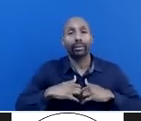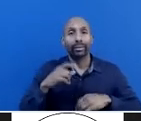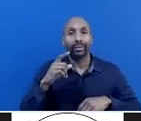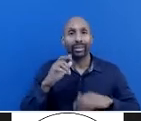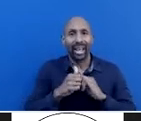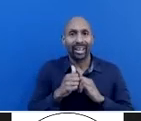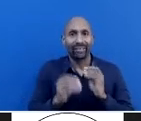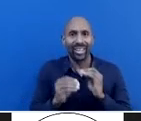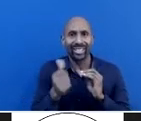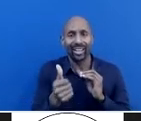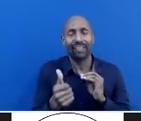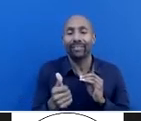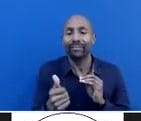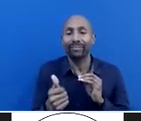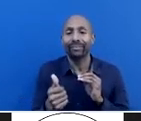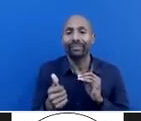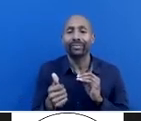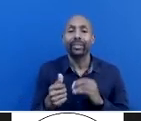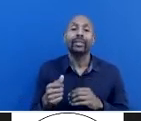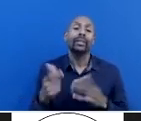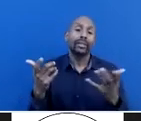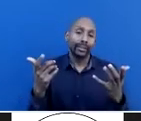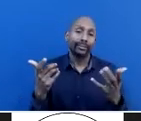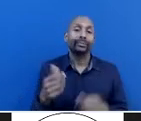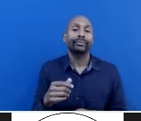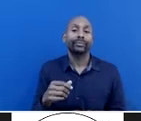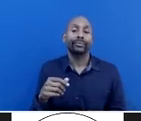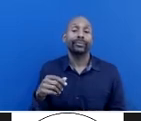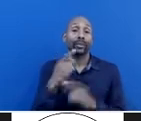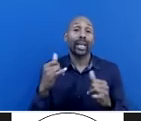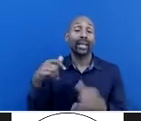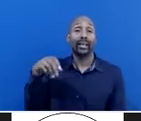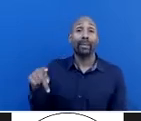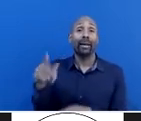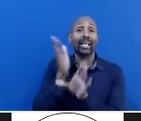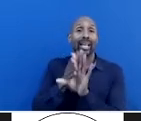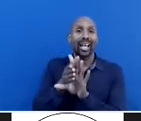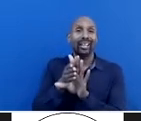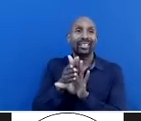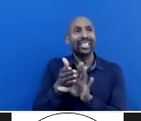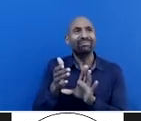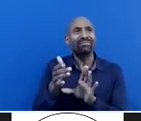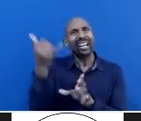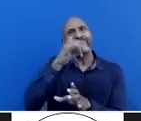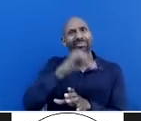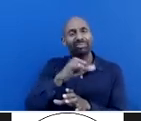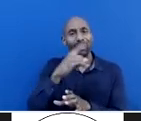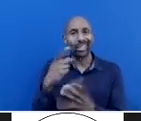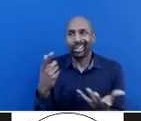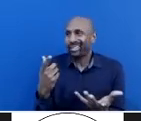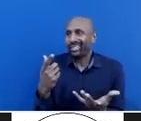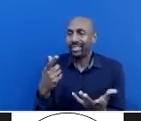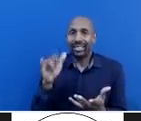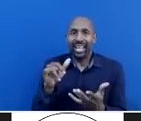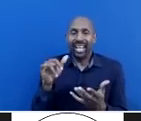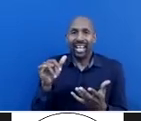with kind of modern pop psychology is utterly absurd. It's a journey entirely inside of the ego that